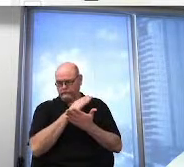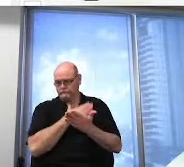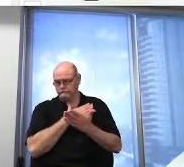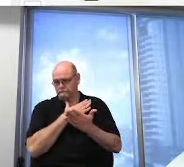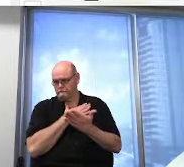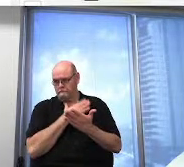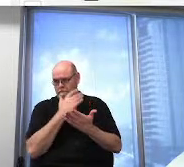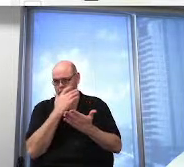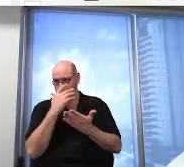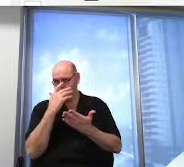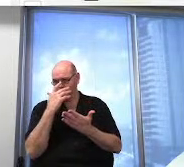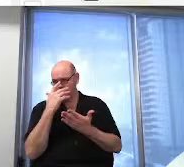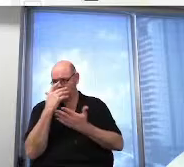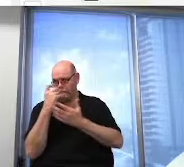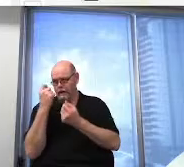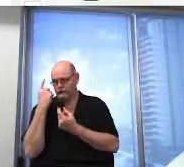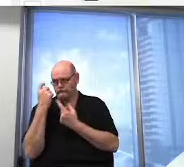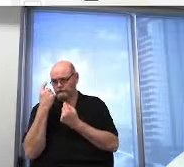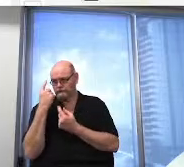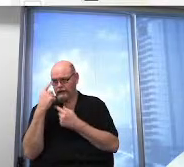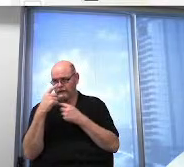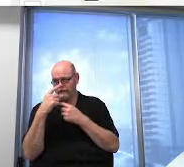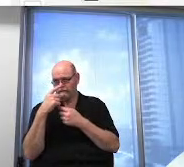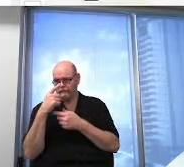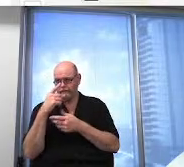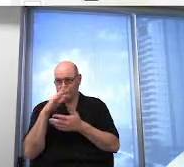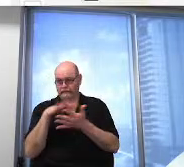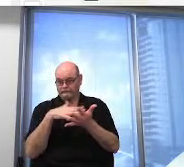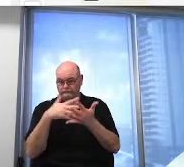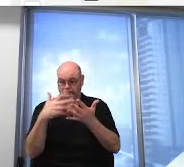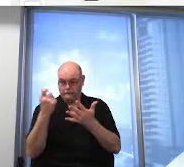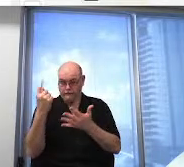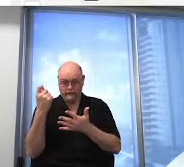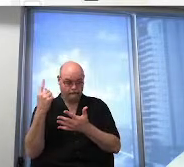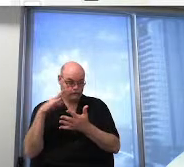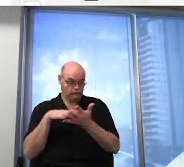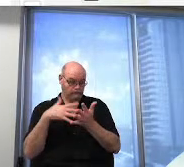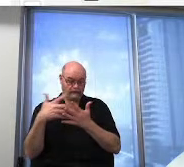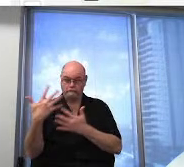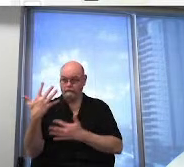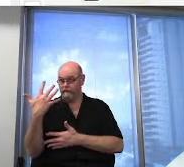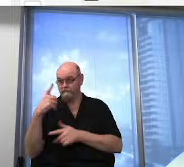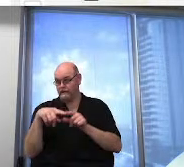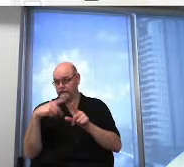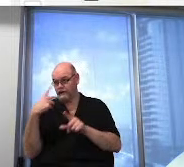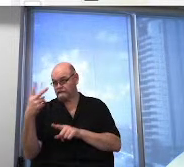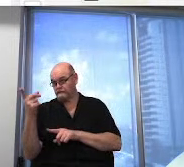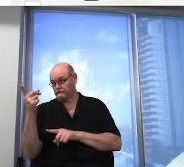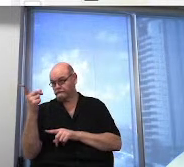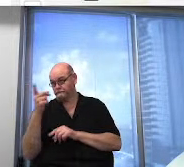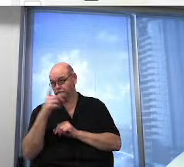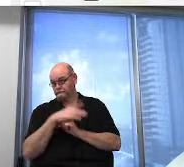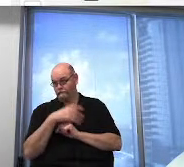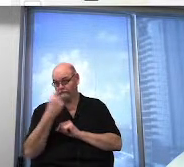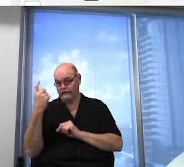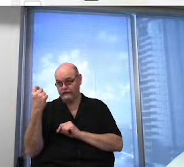my latest questioning. On table 11, is that table 11 or table 5? I can't